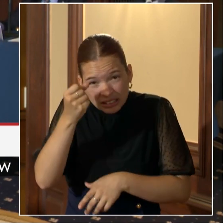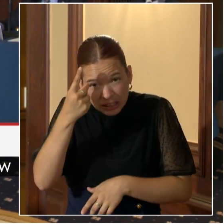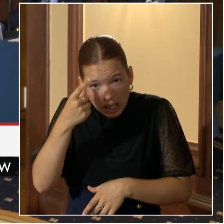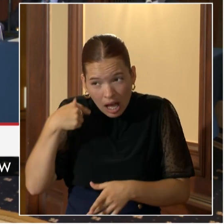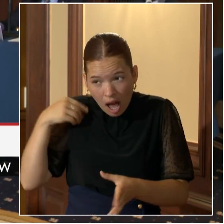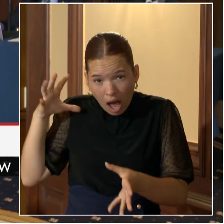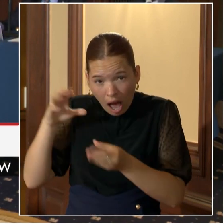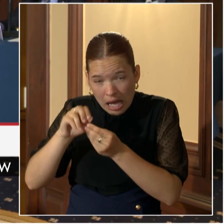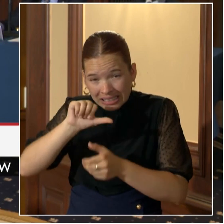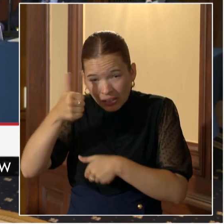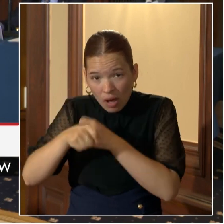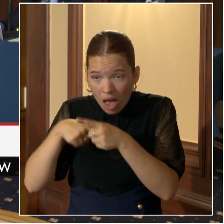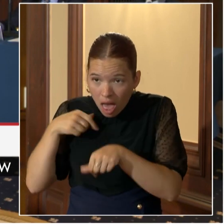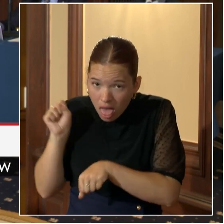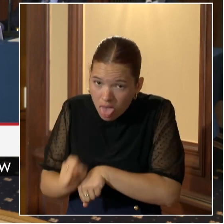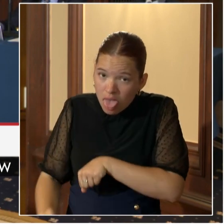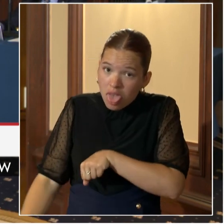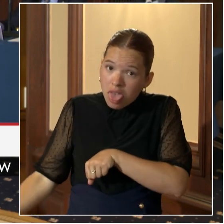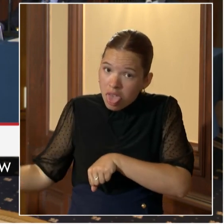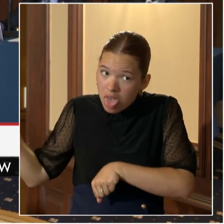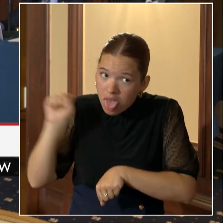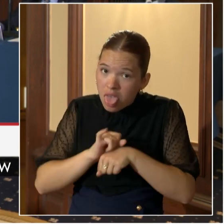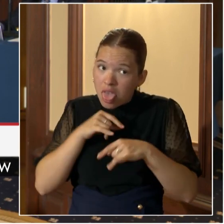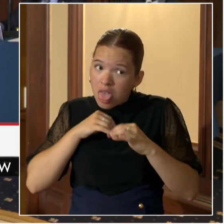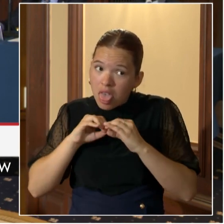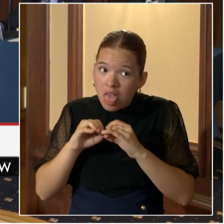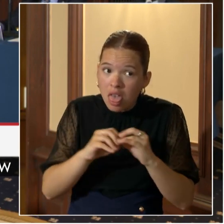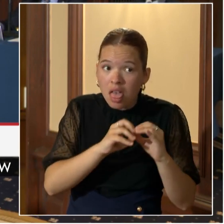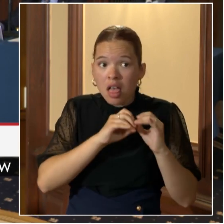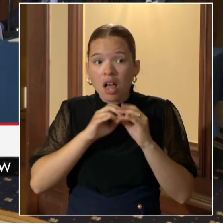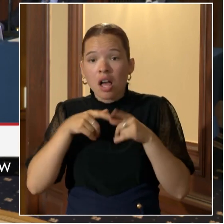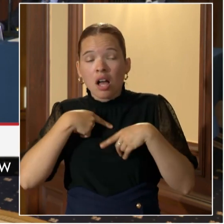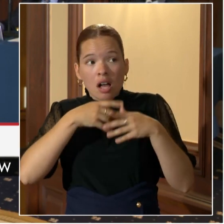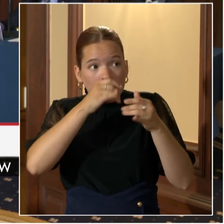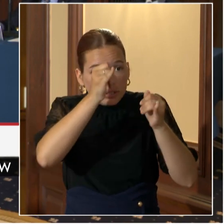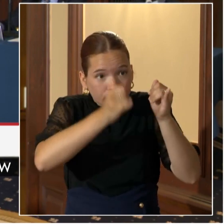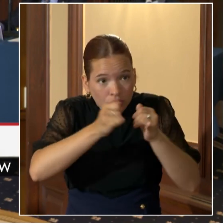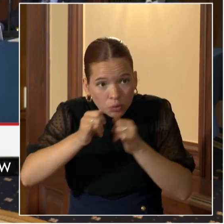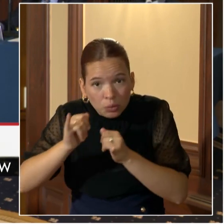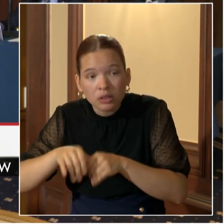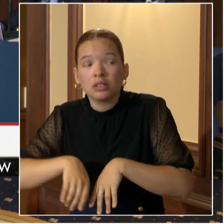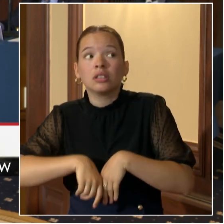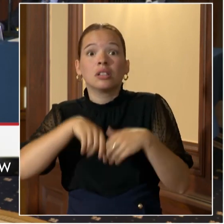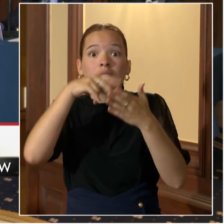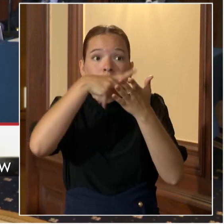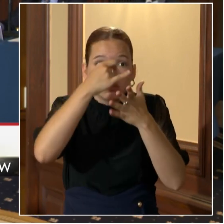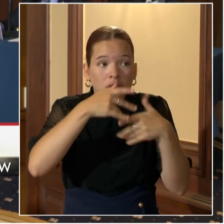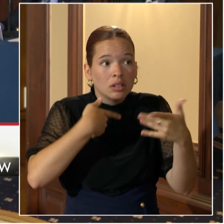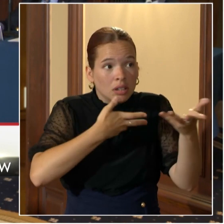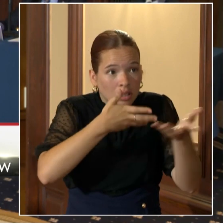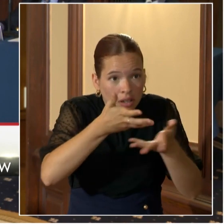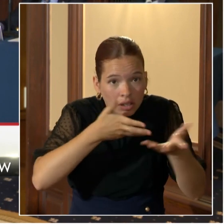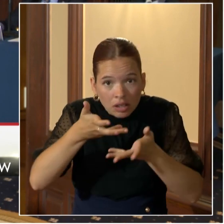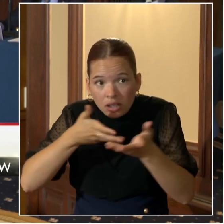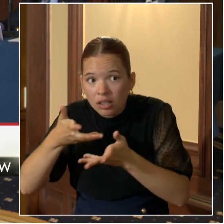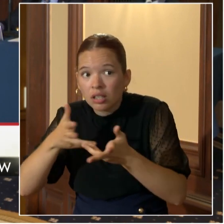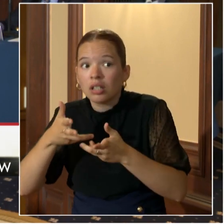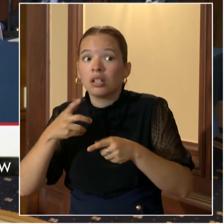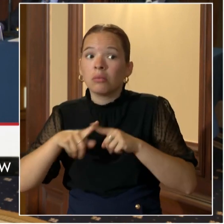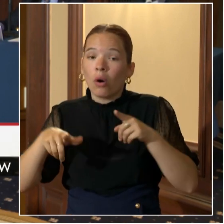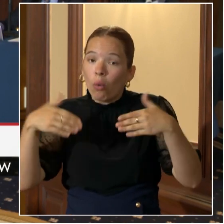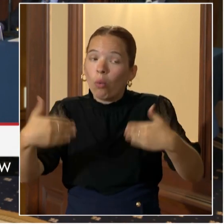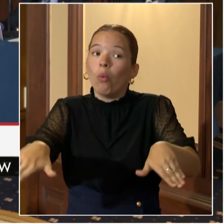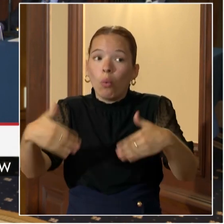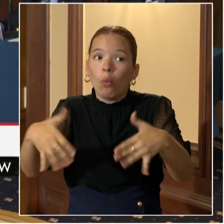Individual ideas and initiatives are encouraged to be brought before us where we work together on them. Now, certainly individual members